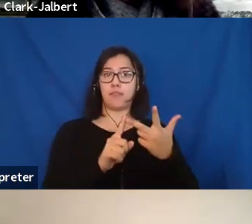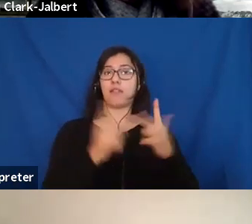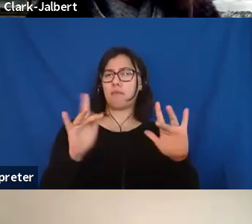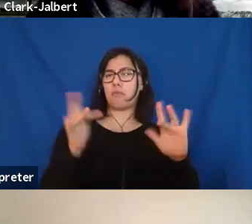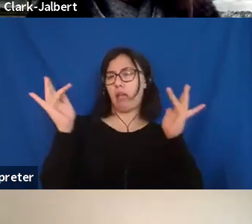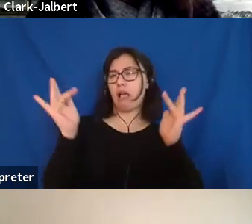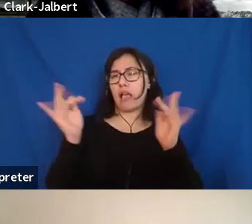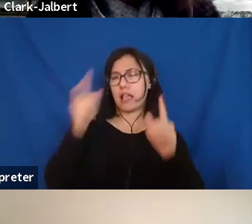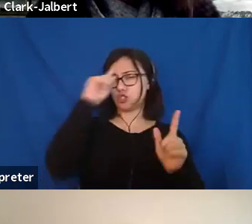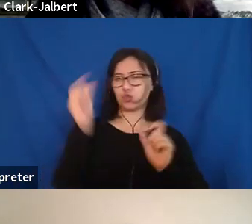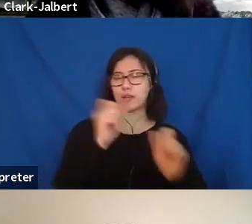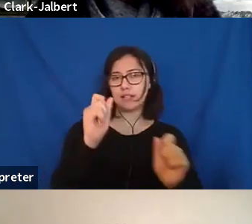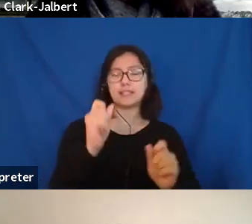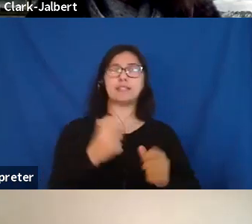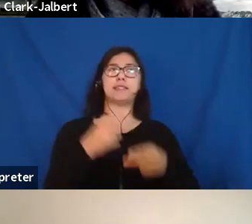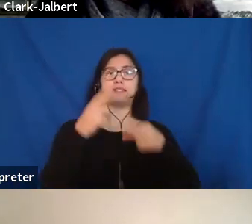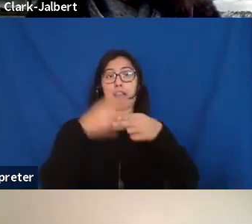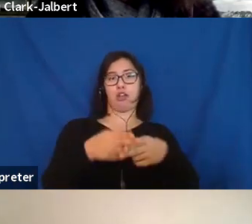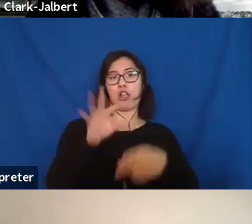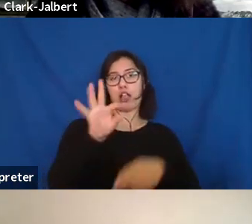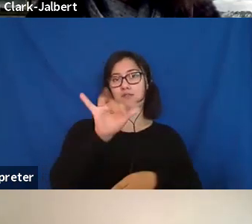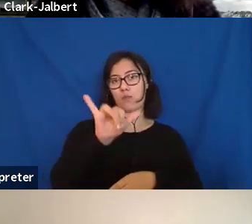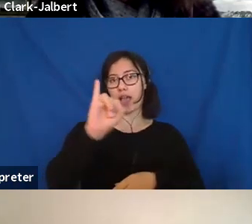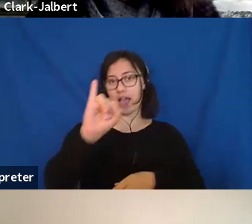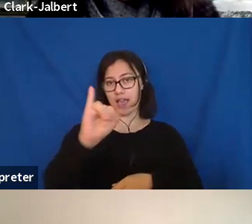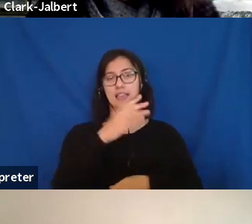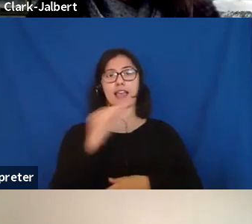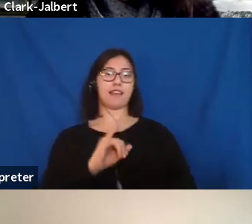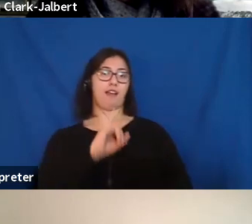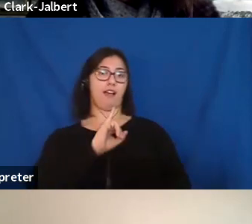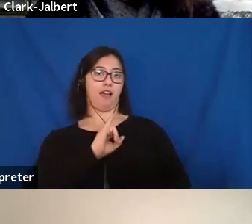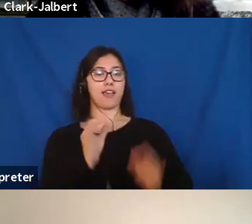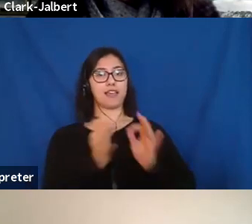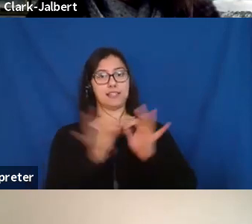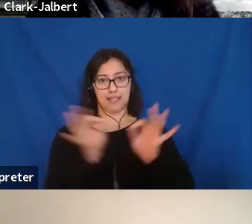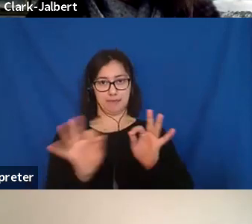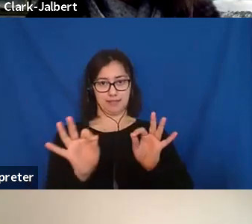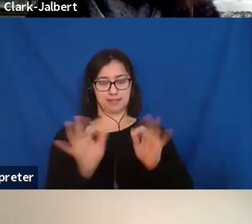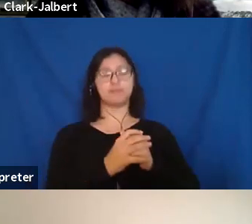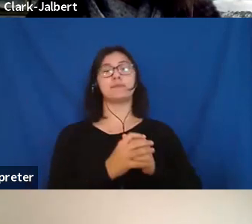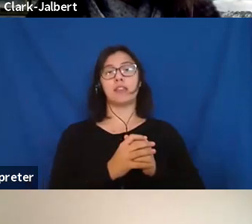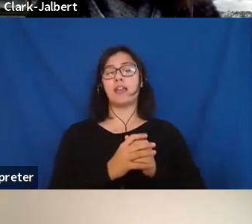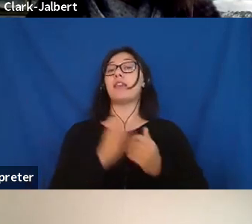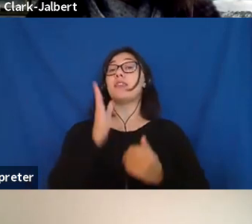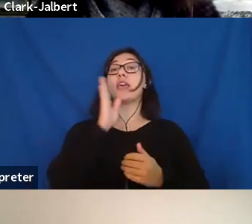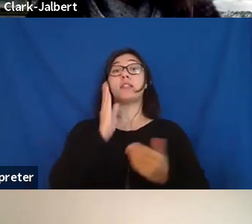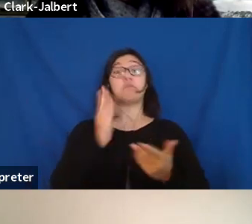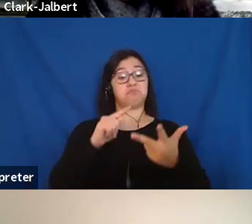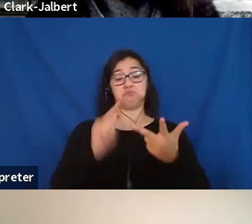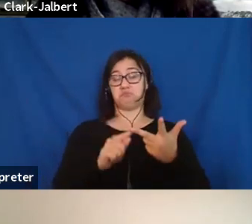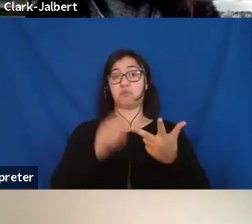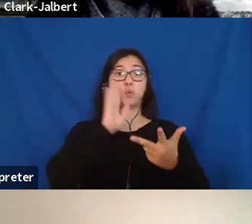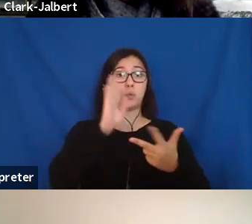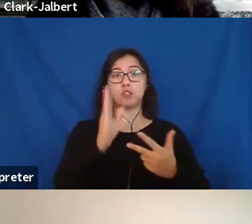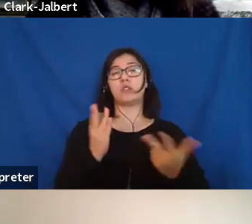I call the FYIs and the I statements. And then we're going to get into really direct calling in scenarios. We'll talk